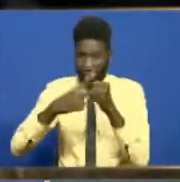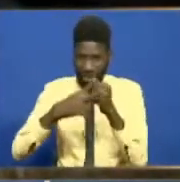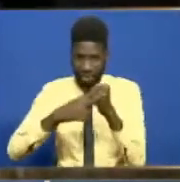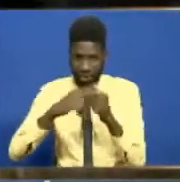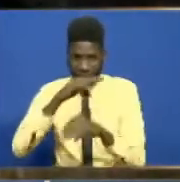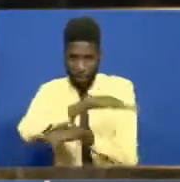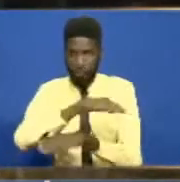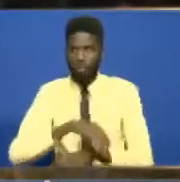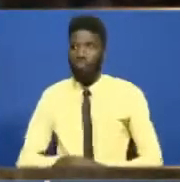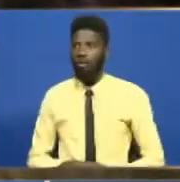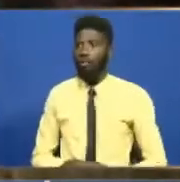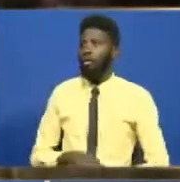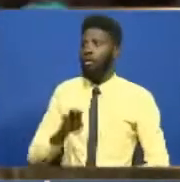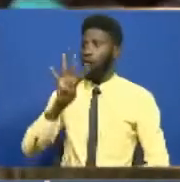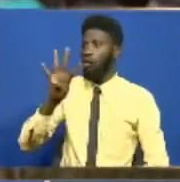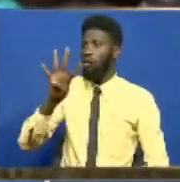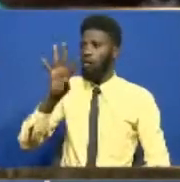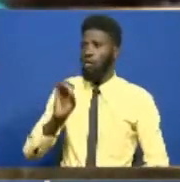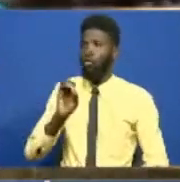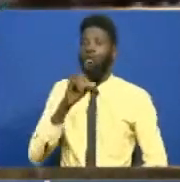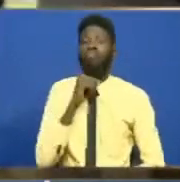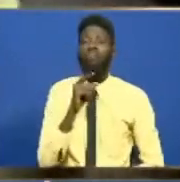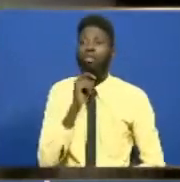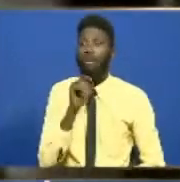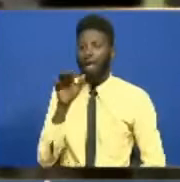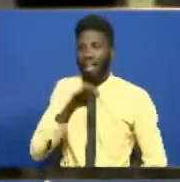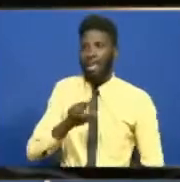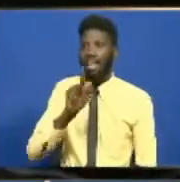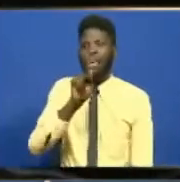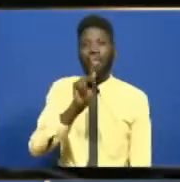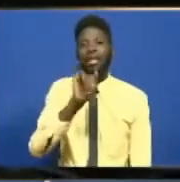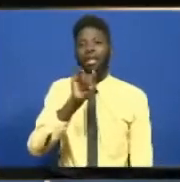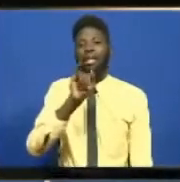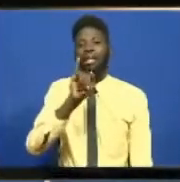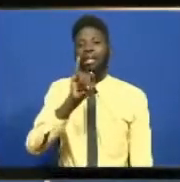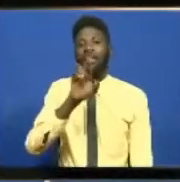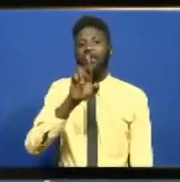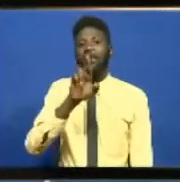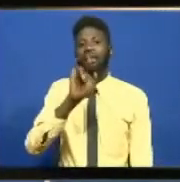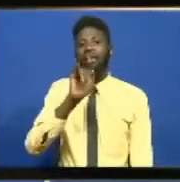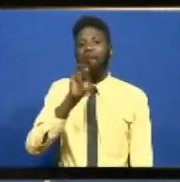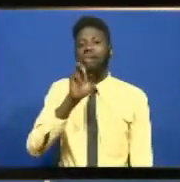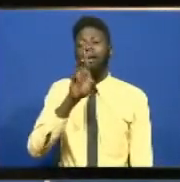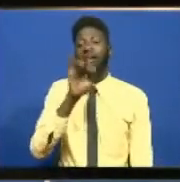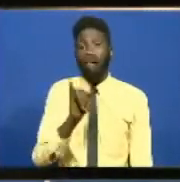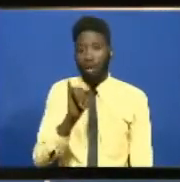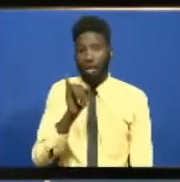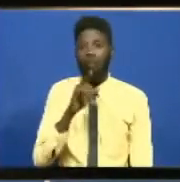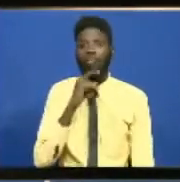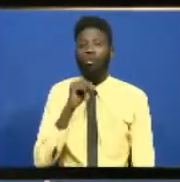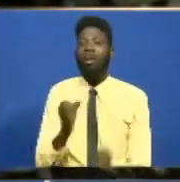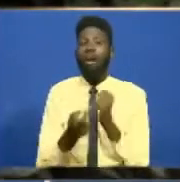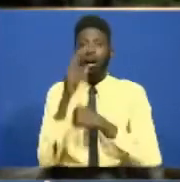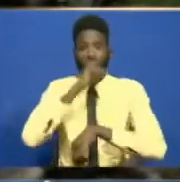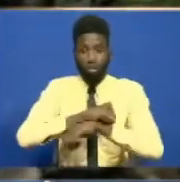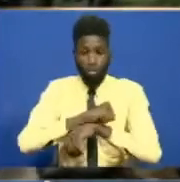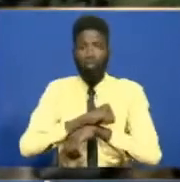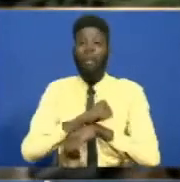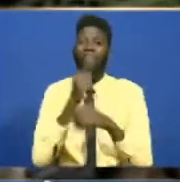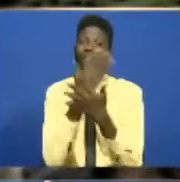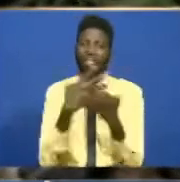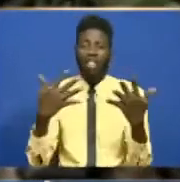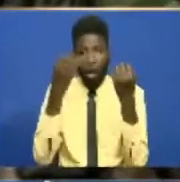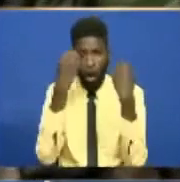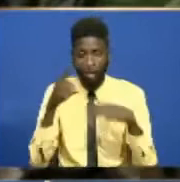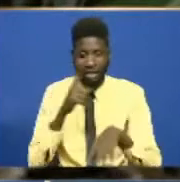40 boys from Kirimari Boys High School in Embu County lost property of unknown value after fire gutted one of the dormitories